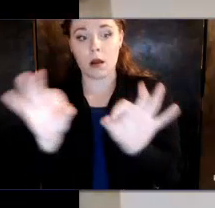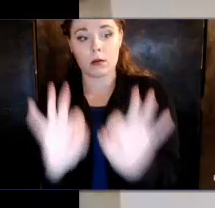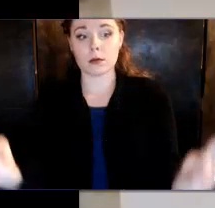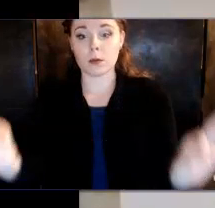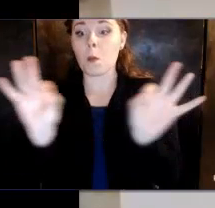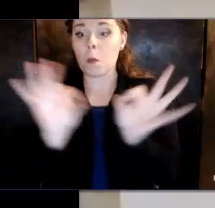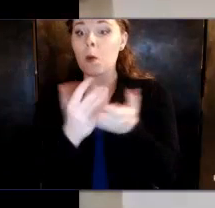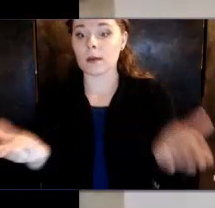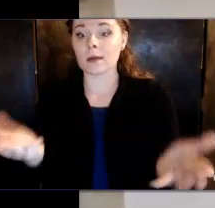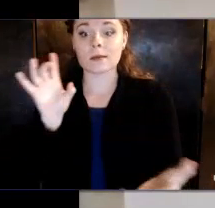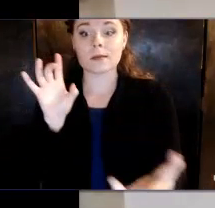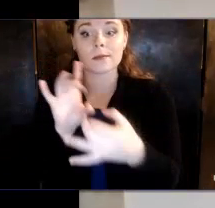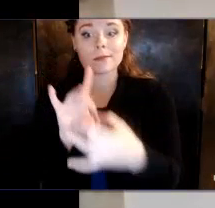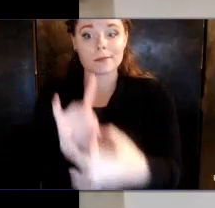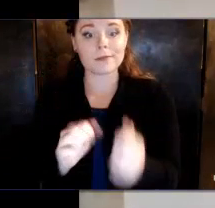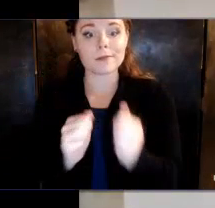the subject.